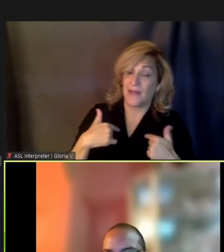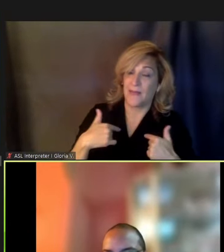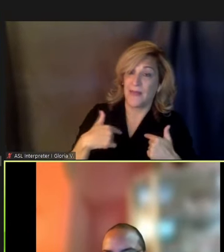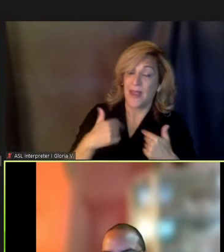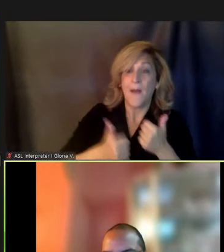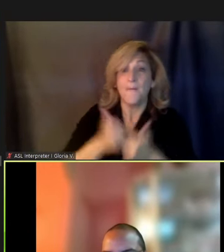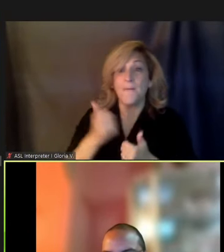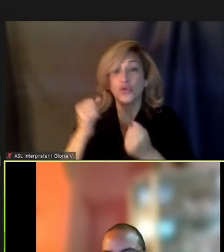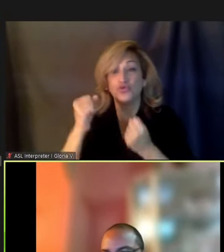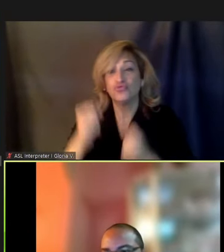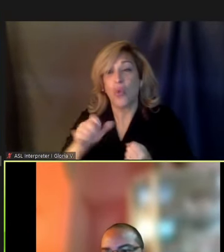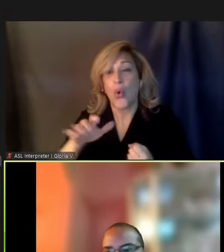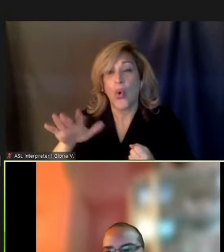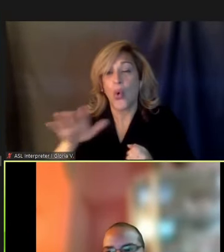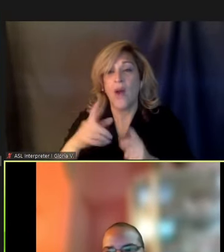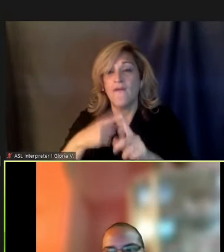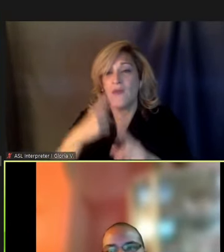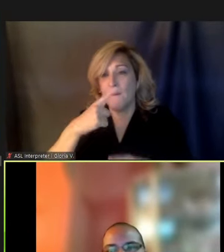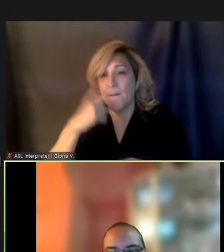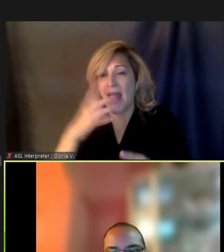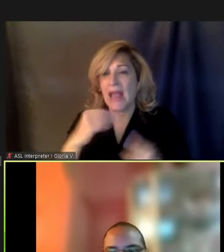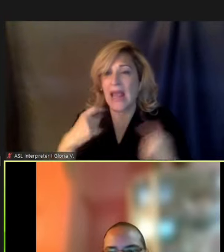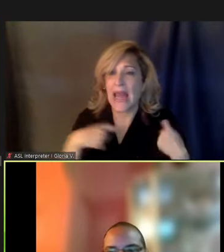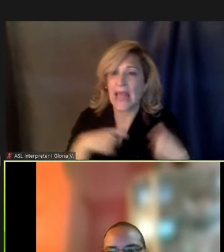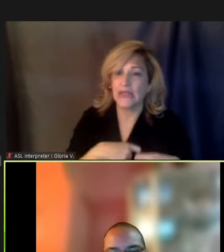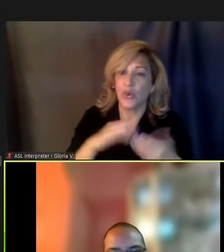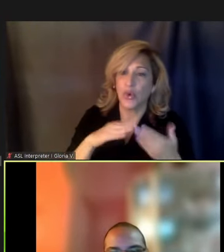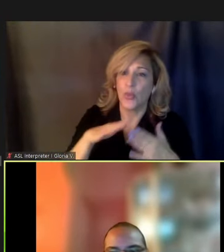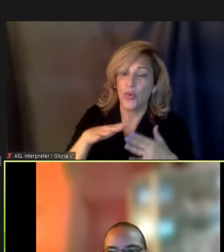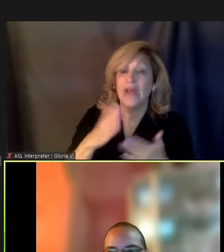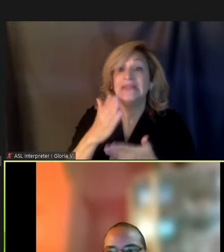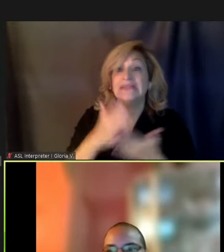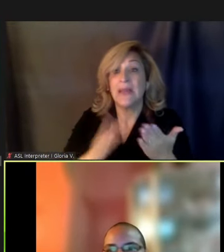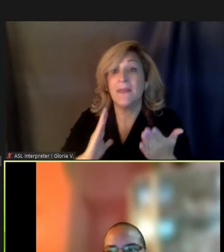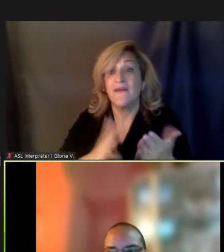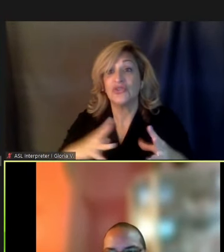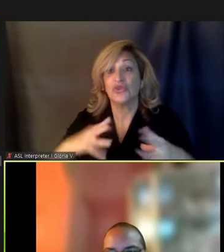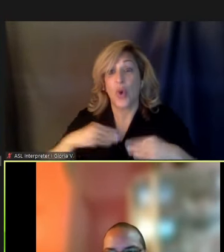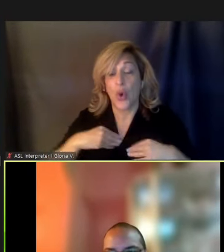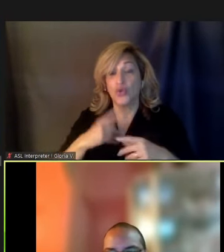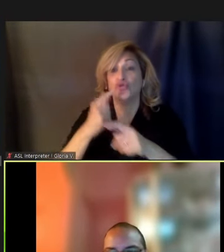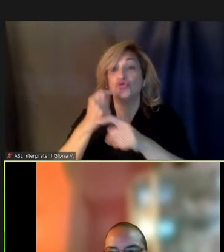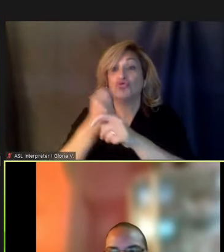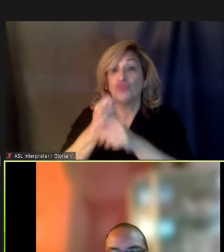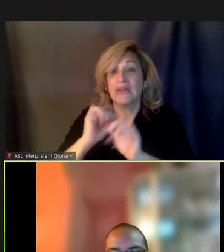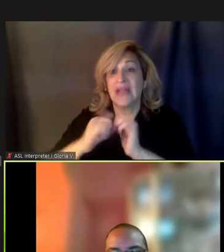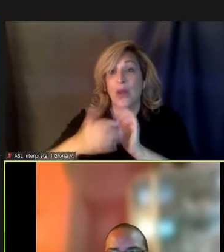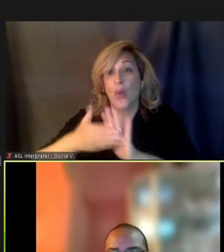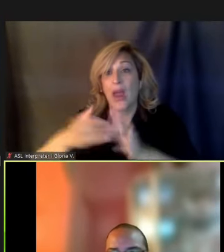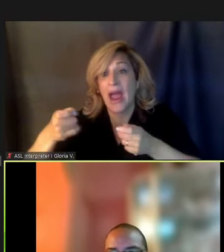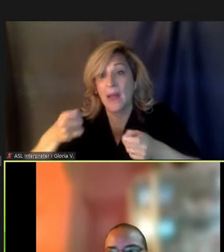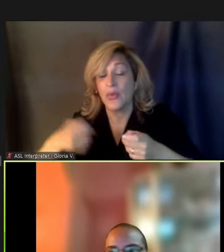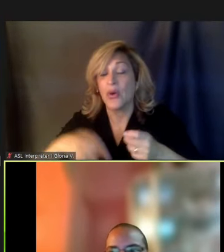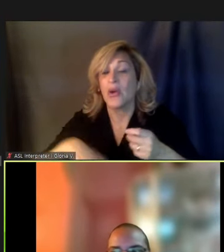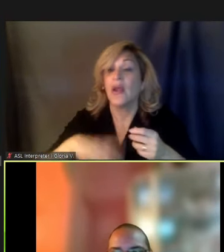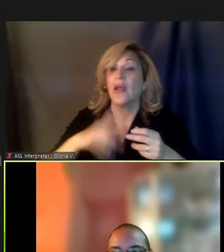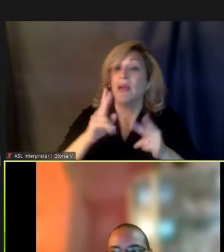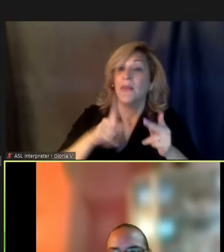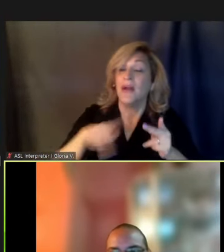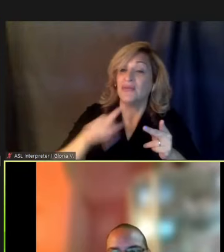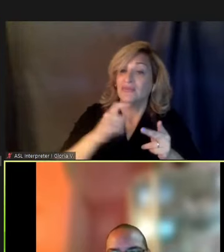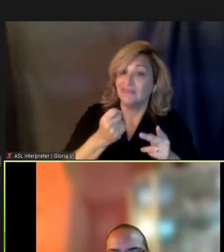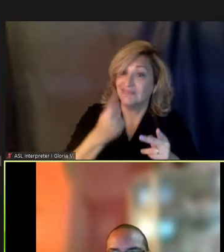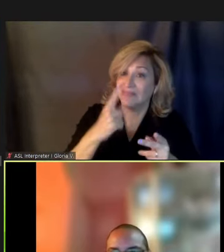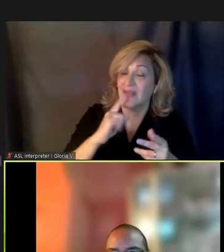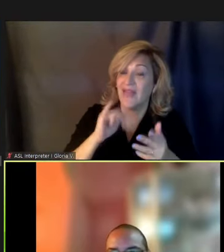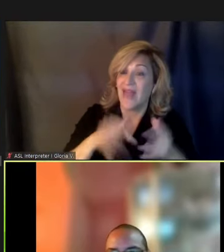Latino communities. Some of us even own our own trucks and the routes that we operate. Now, the unintended consequences of adding